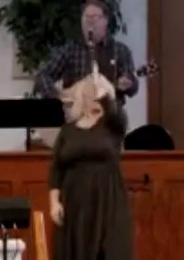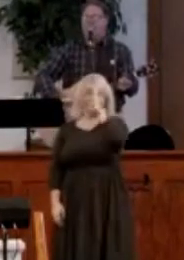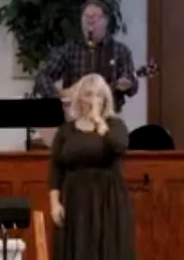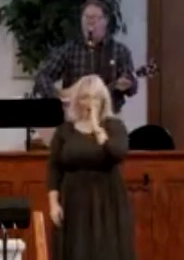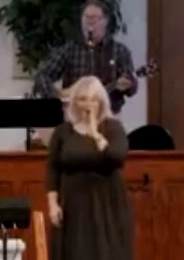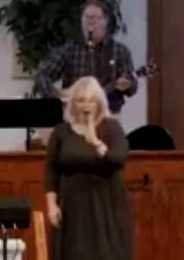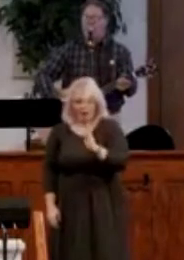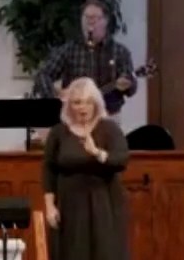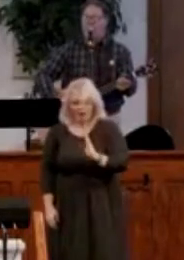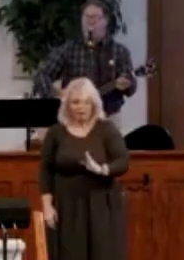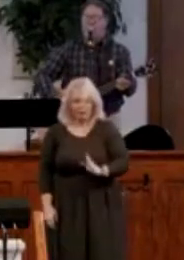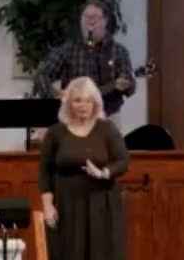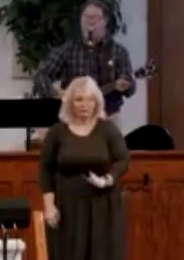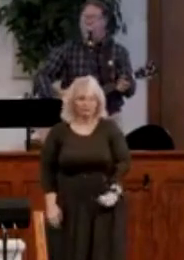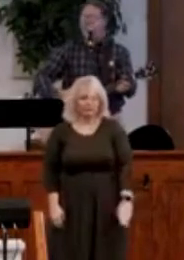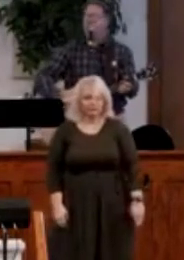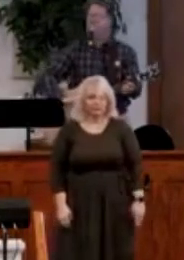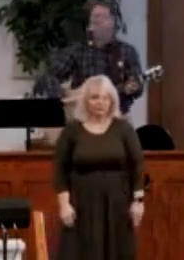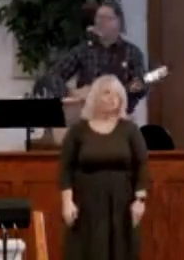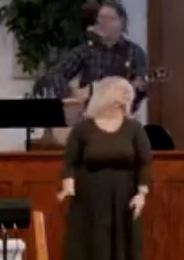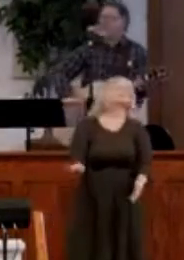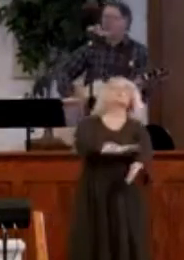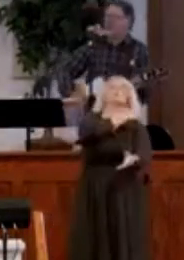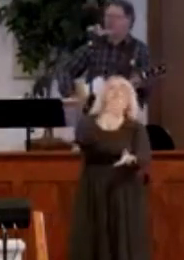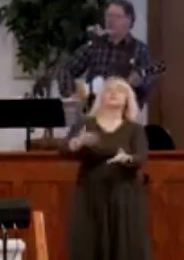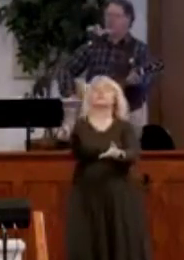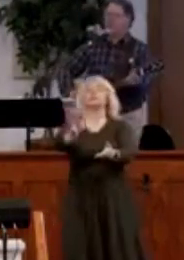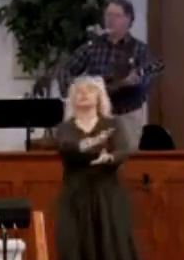Our God, oh.